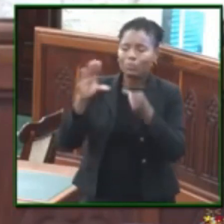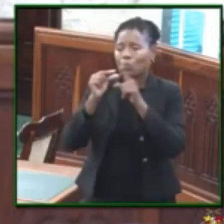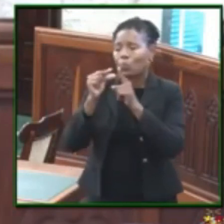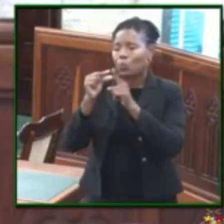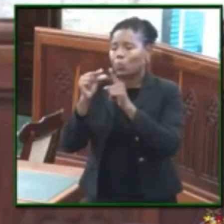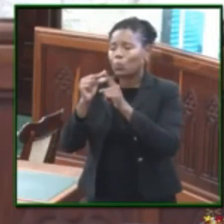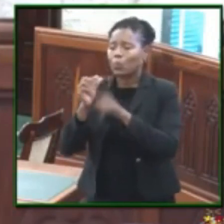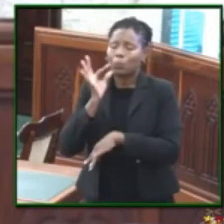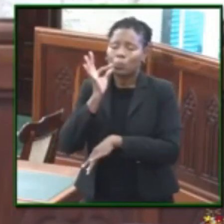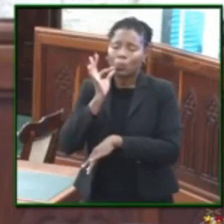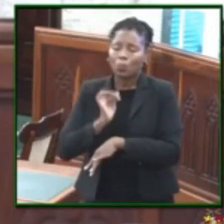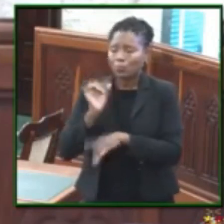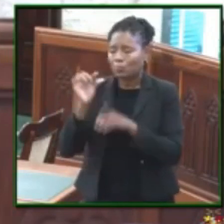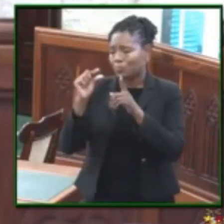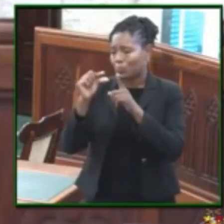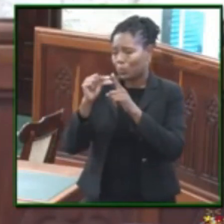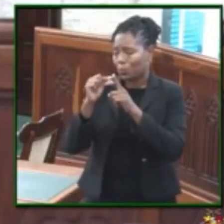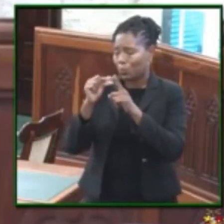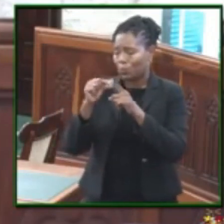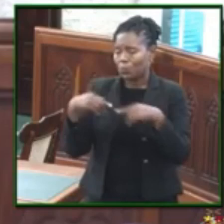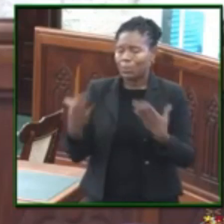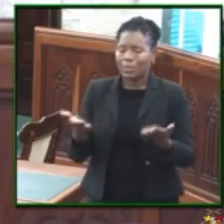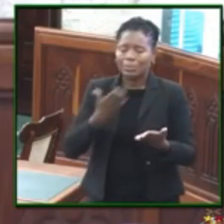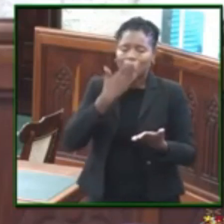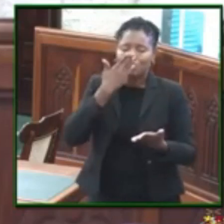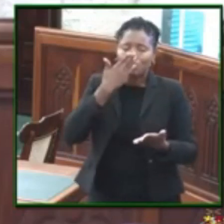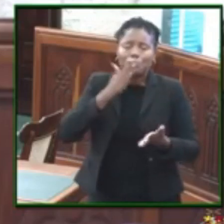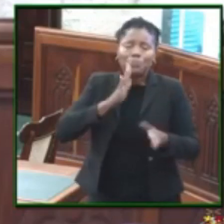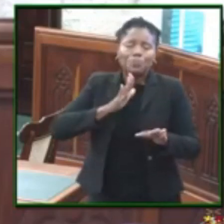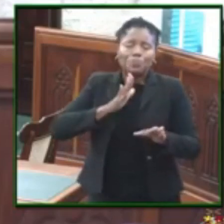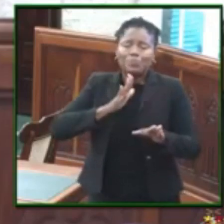words. Words that smell so good.